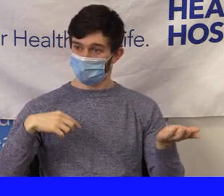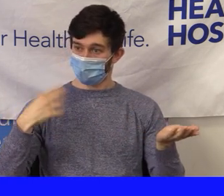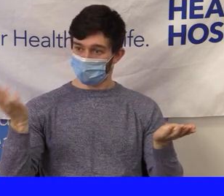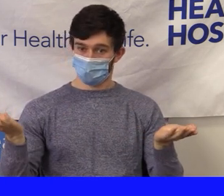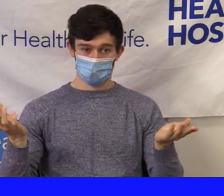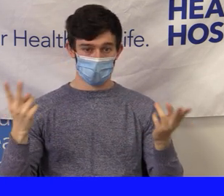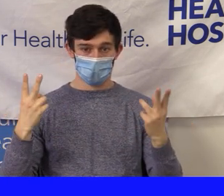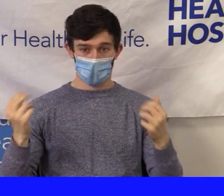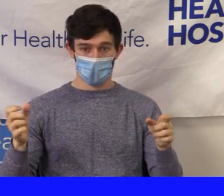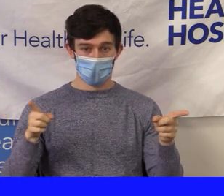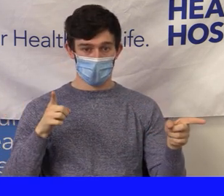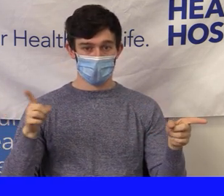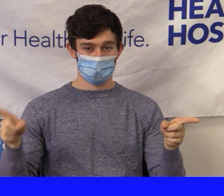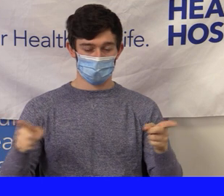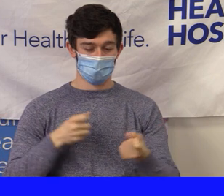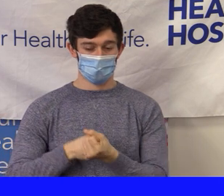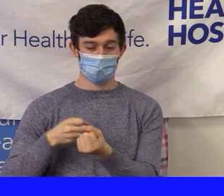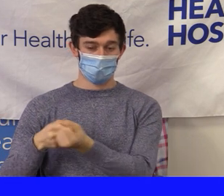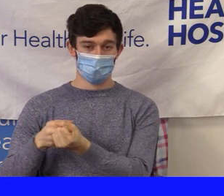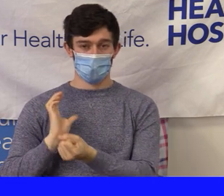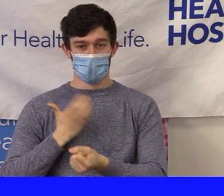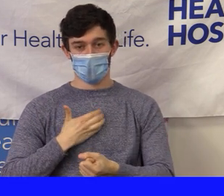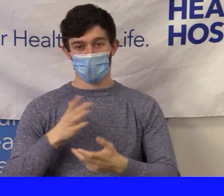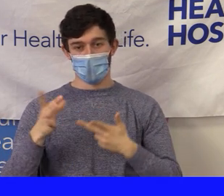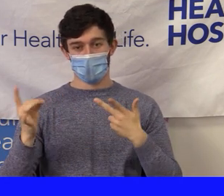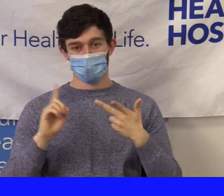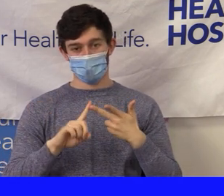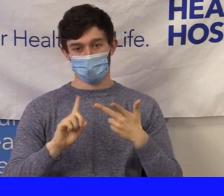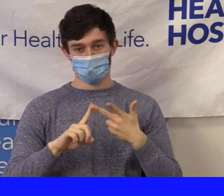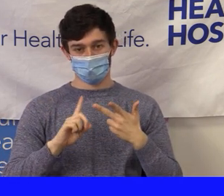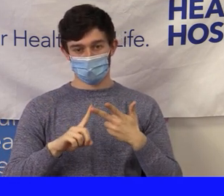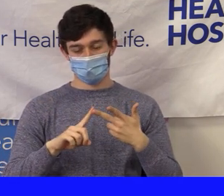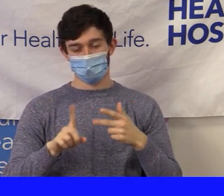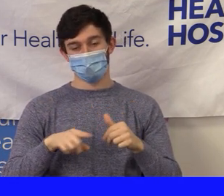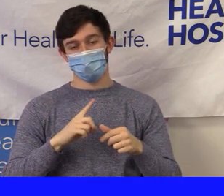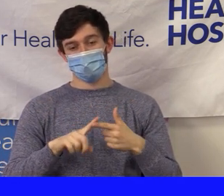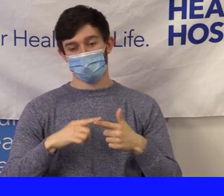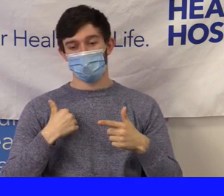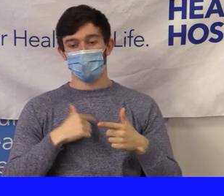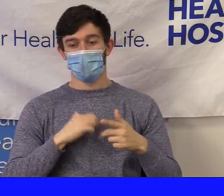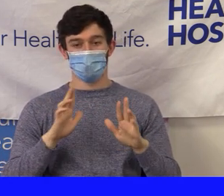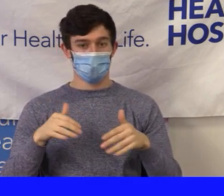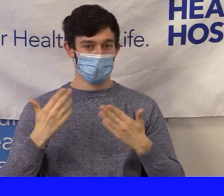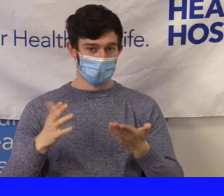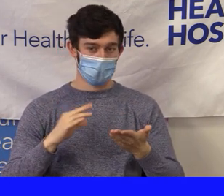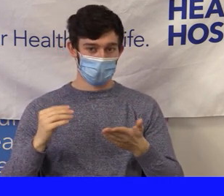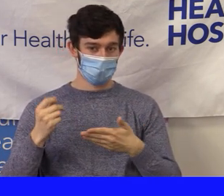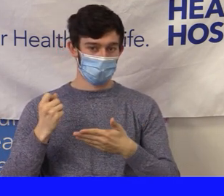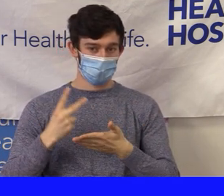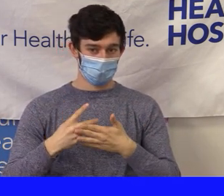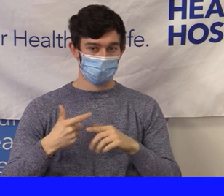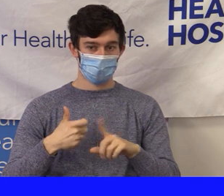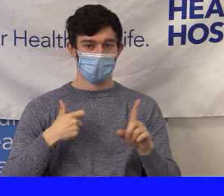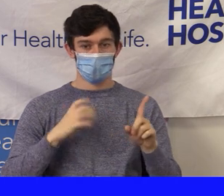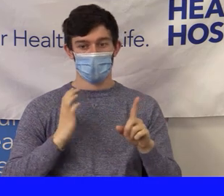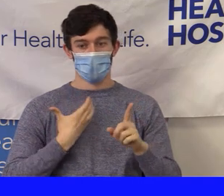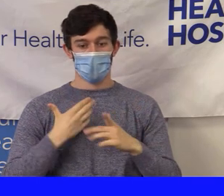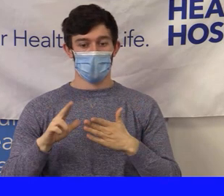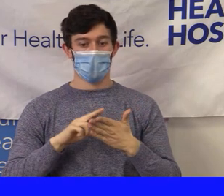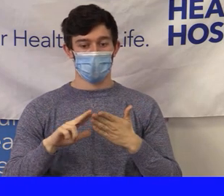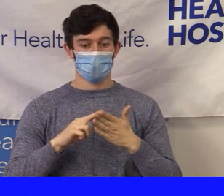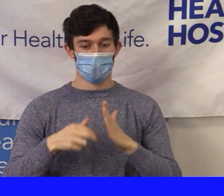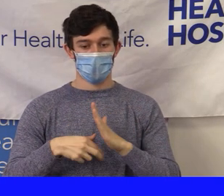both groups also endorsed this selection. We then presented to and received approval from